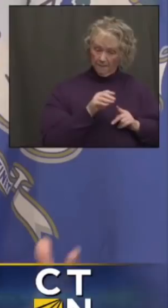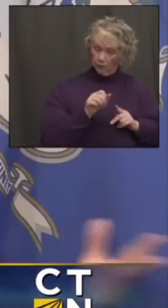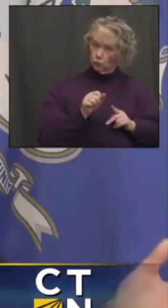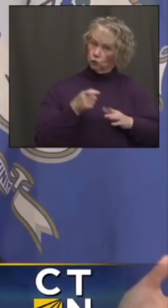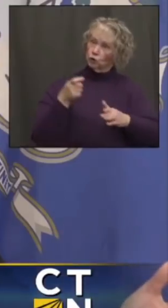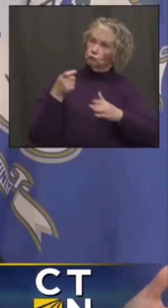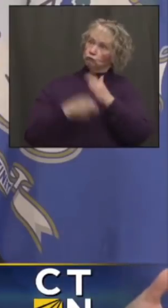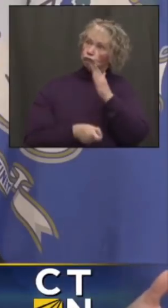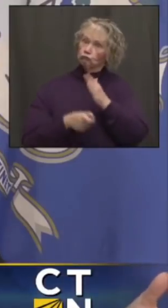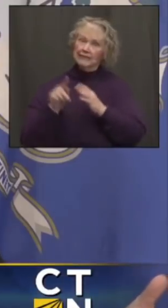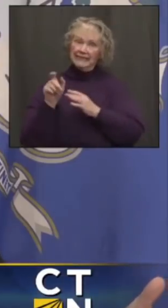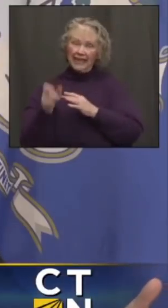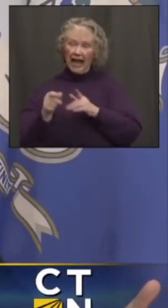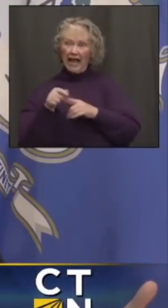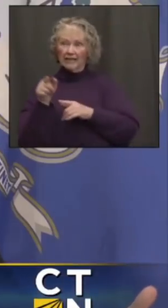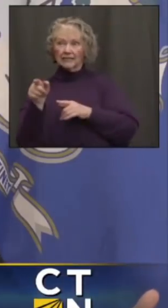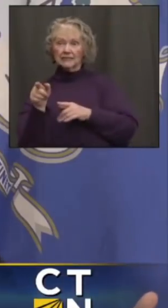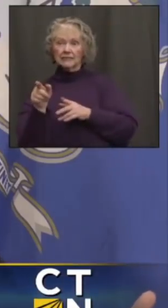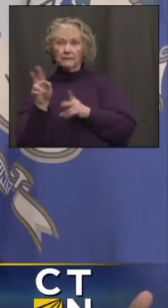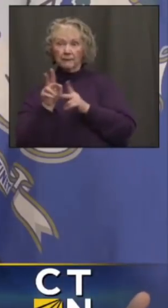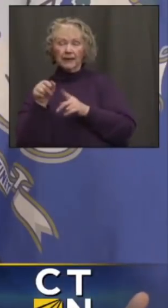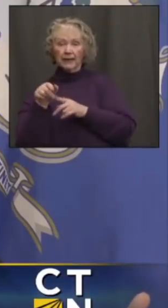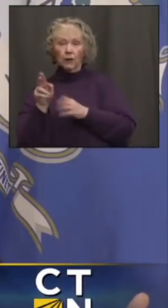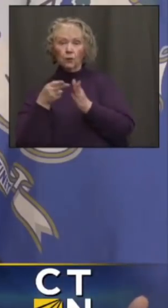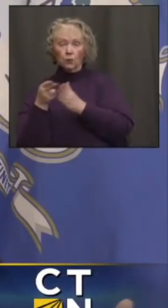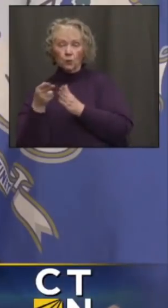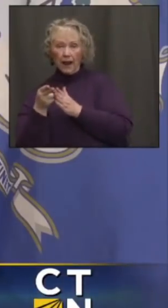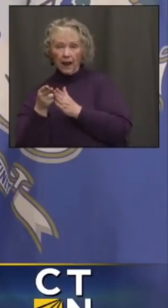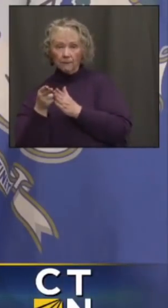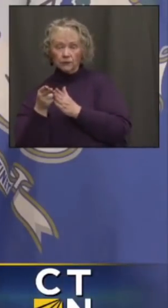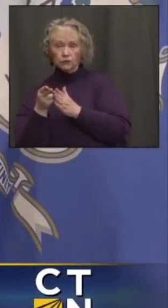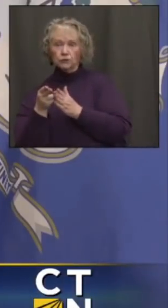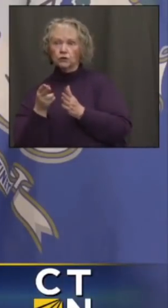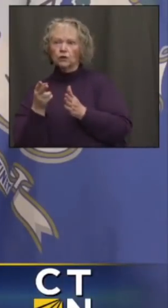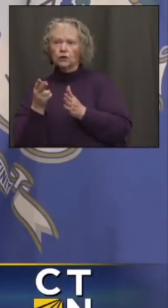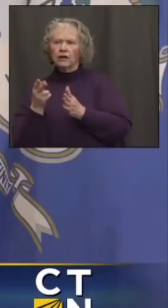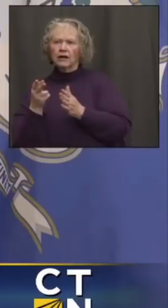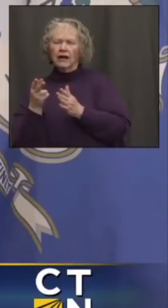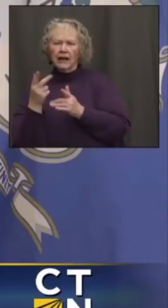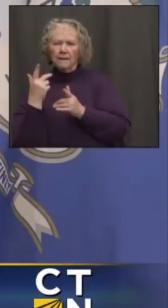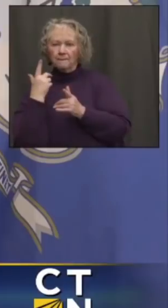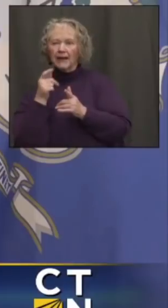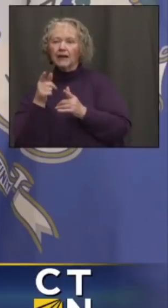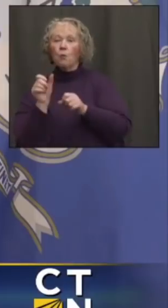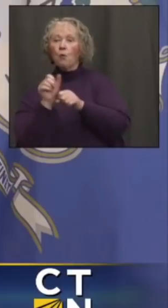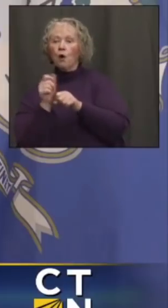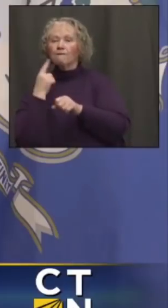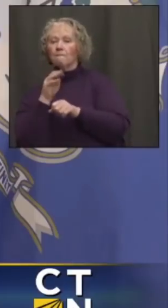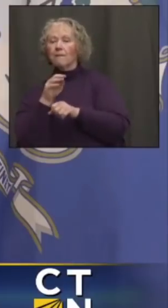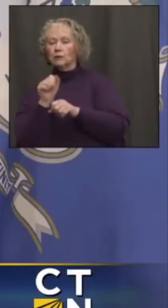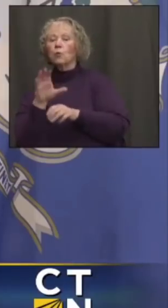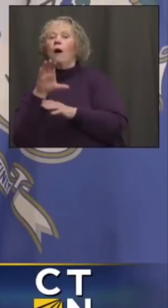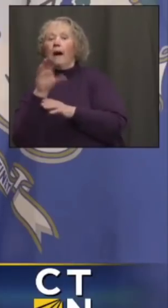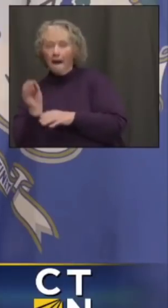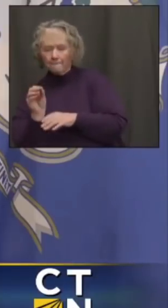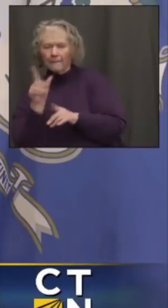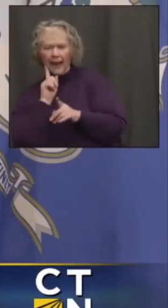Court. As you know, Paz, we joined New Hampshire, which was having a similar battle with Massachusetts. What they do